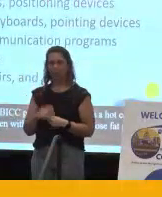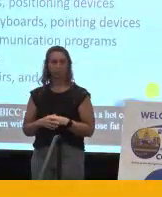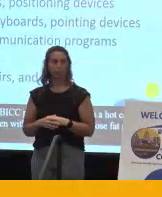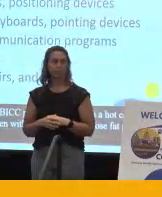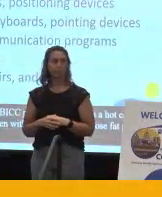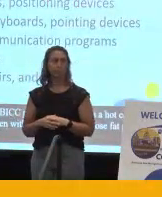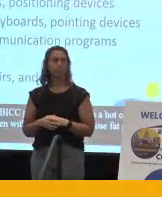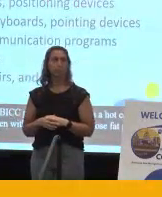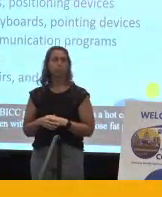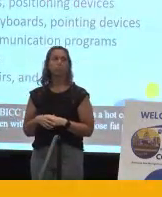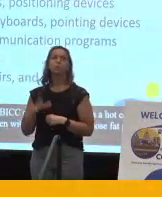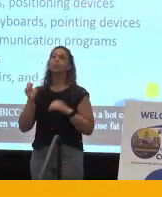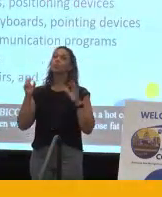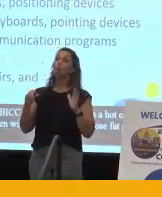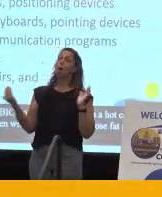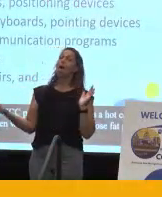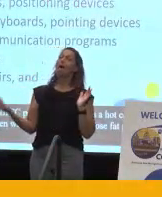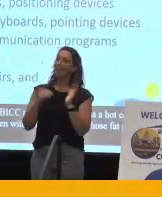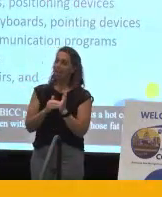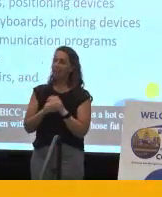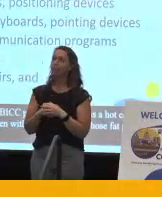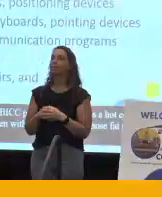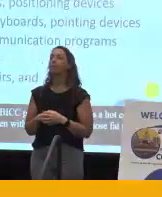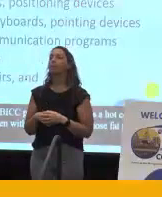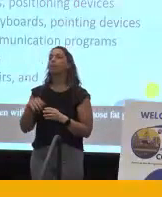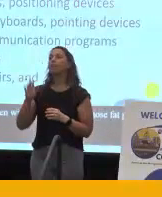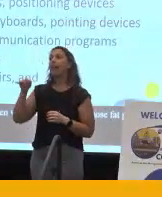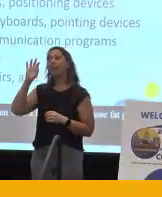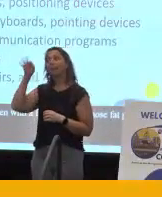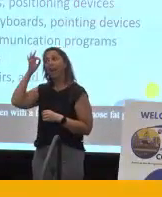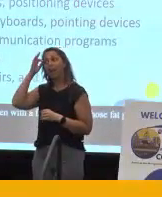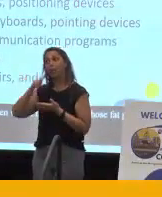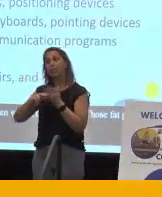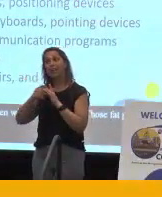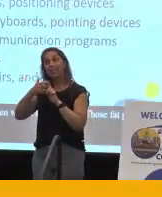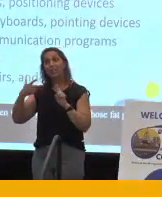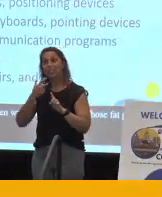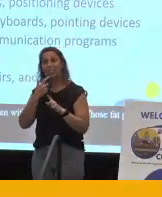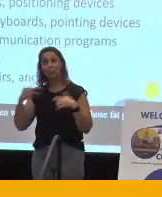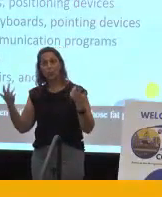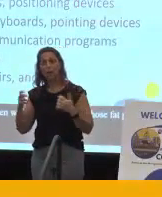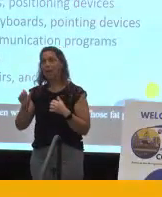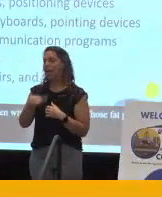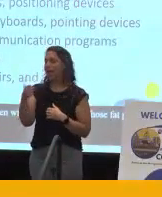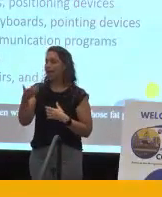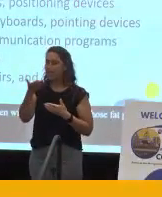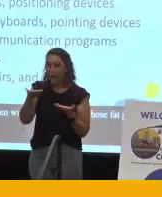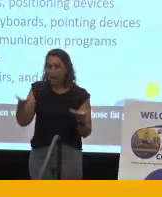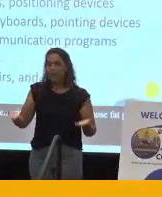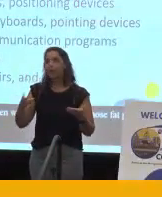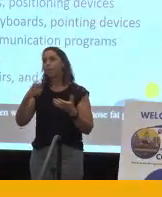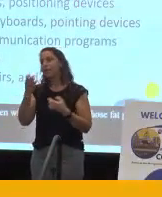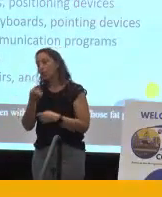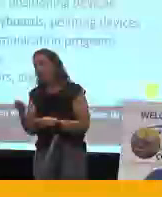So when you think about it, revisiting that federal definition, it's any item, piece of equipment, or product